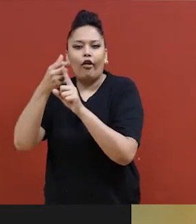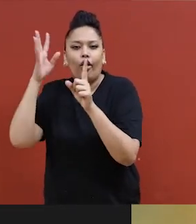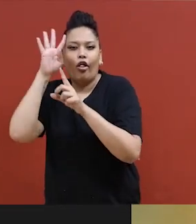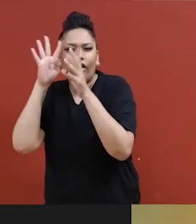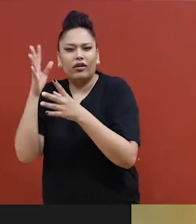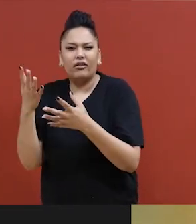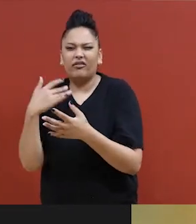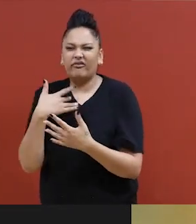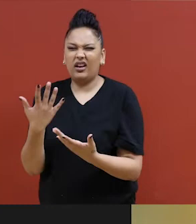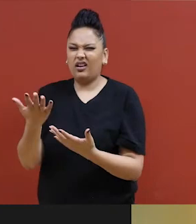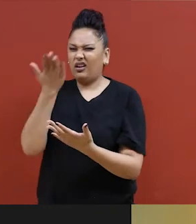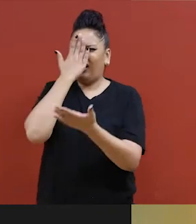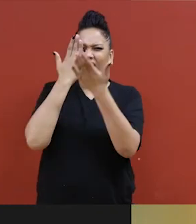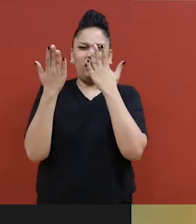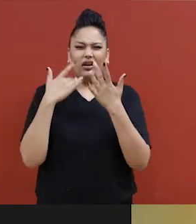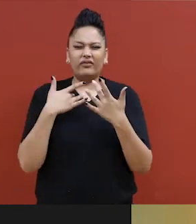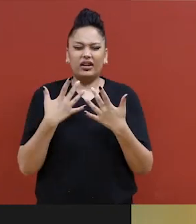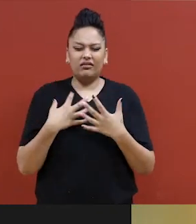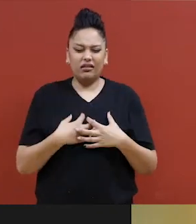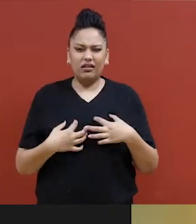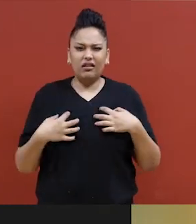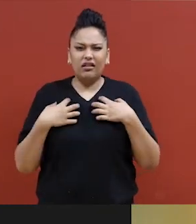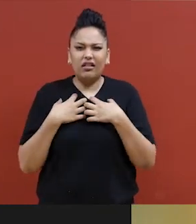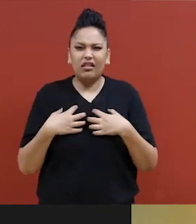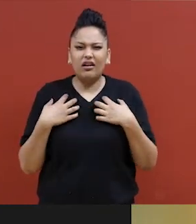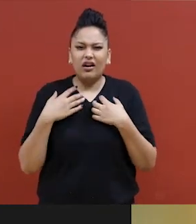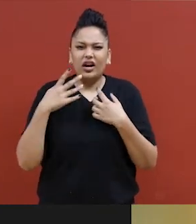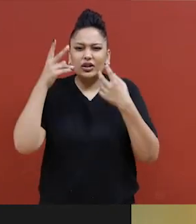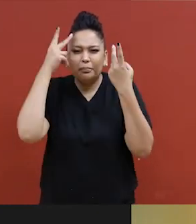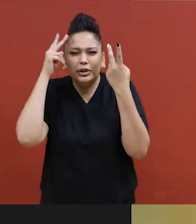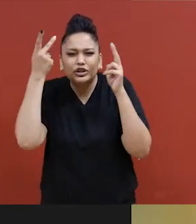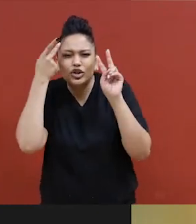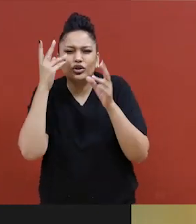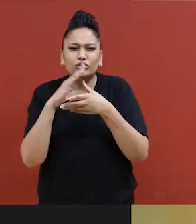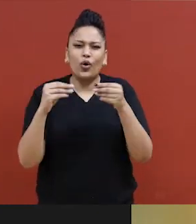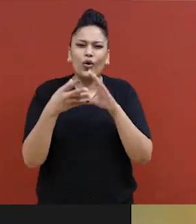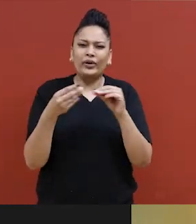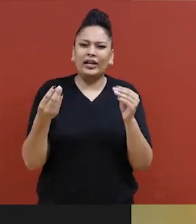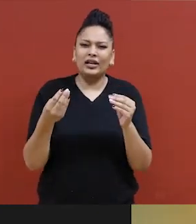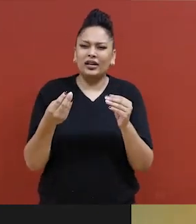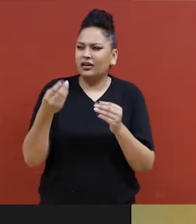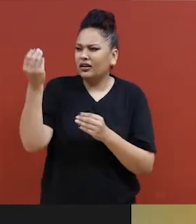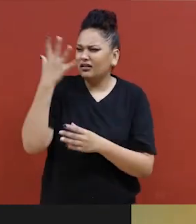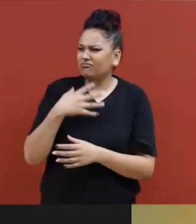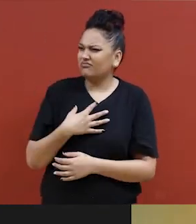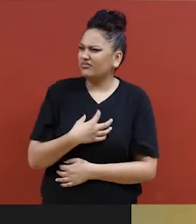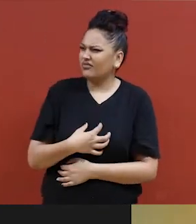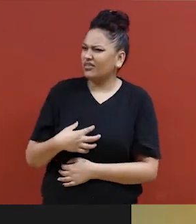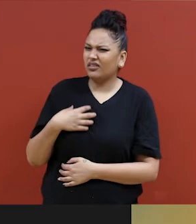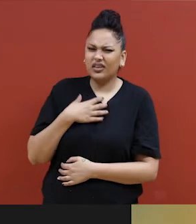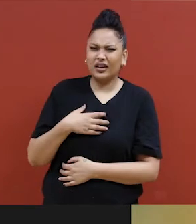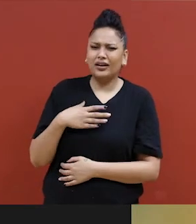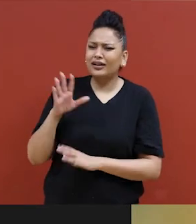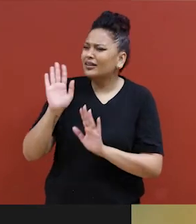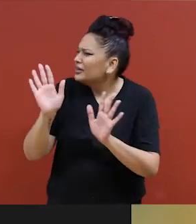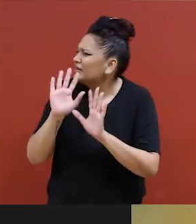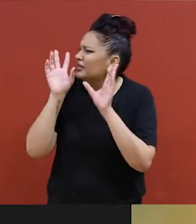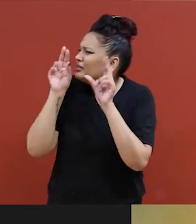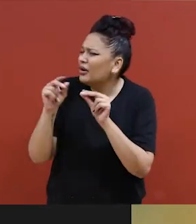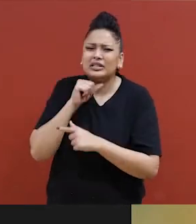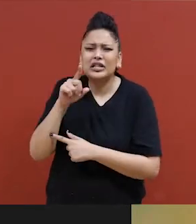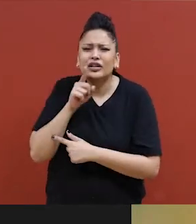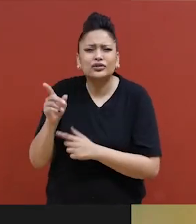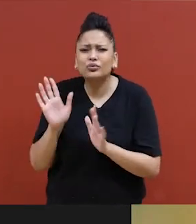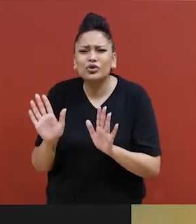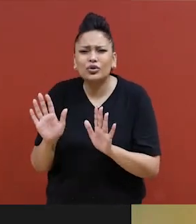actually had that happen where things got misconstrued, and you're like, no, that's not what's happening. But thanks